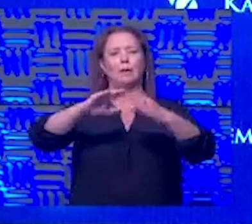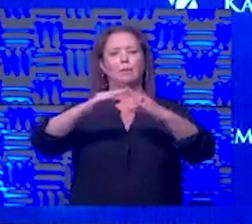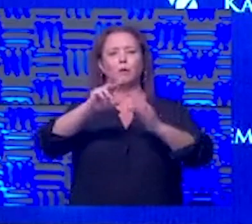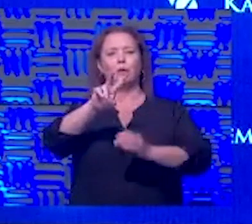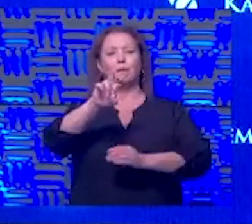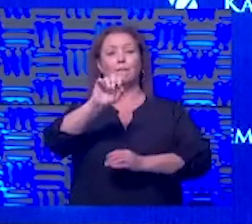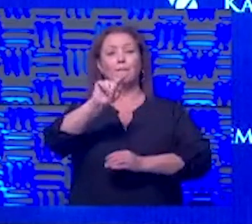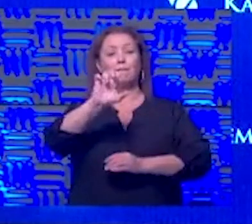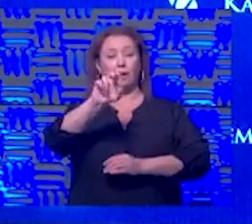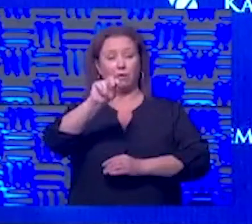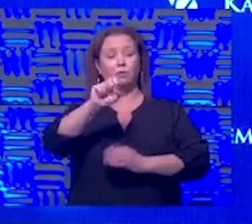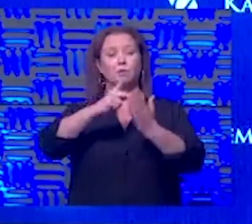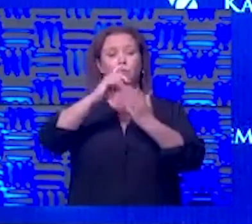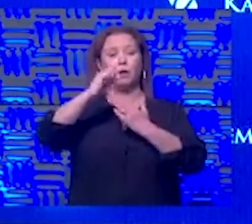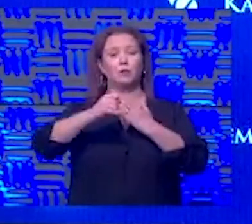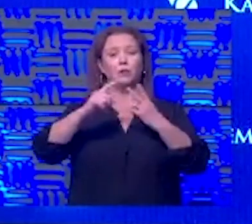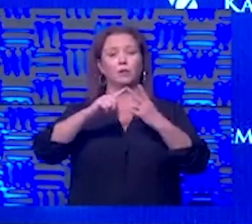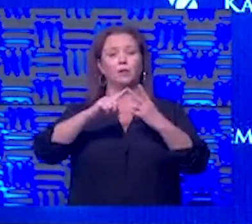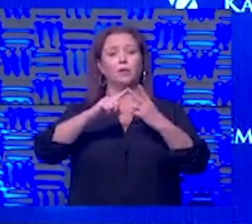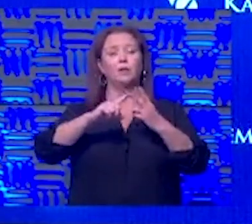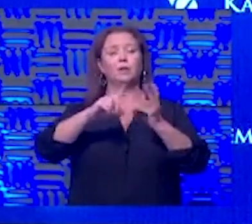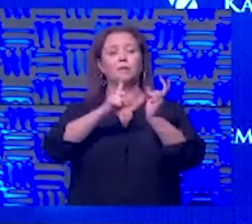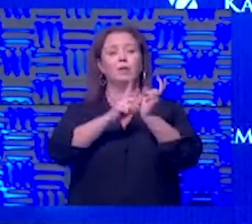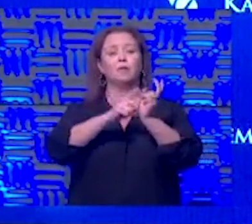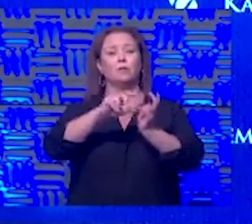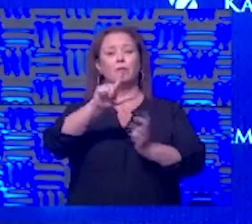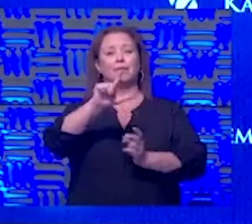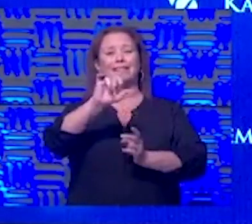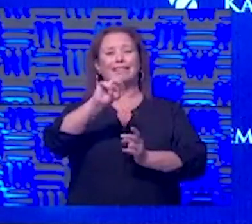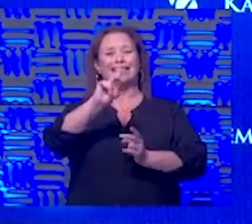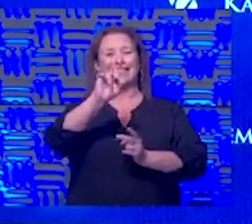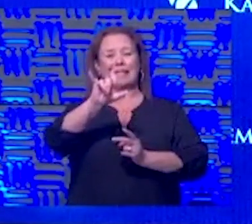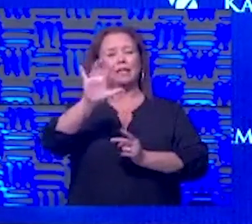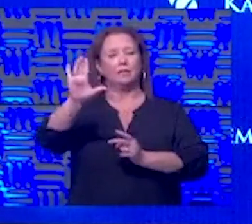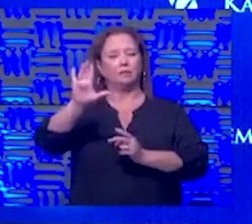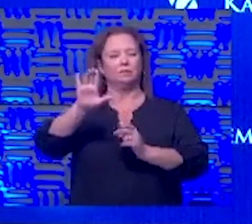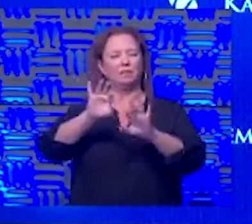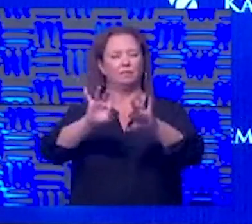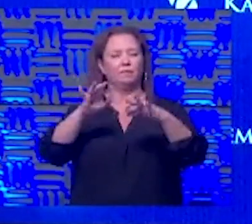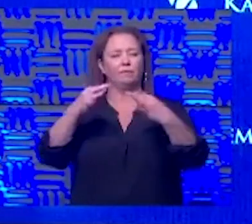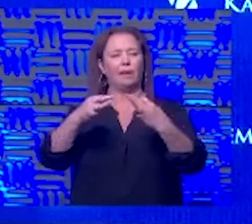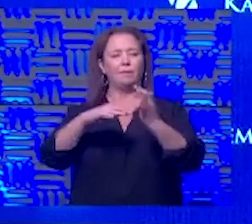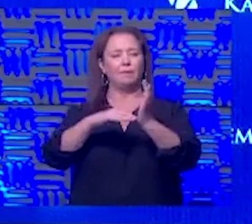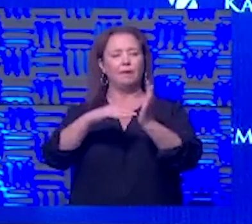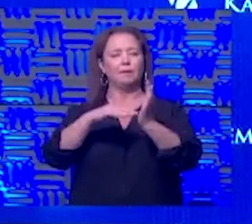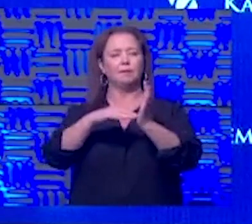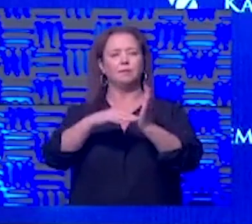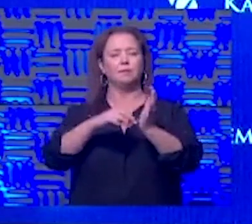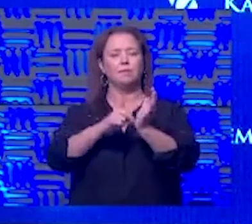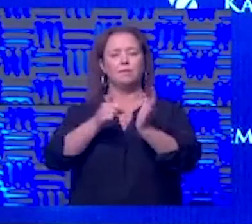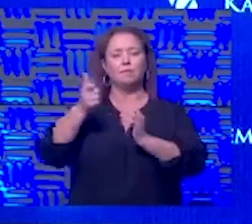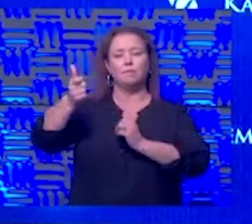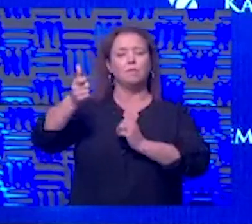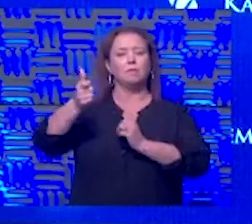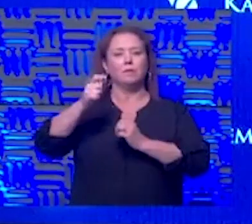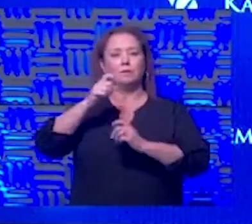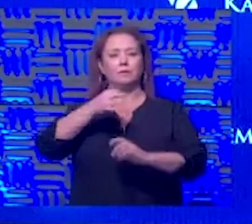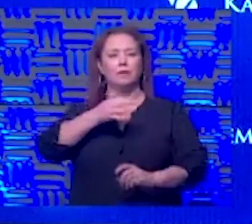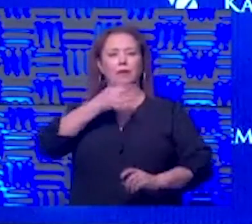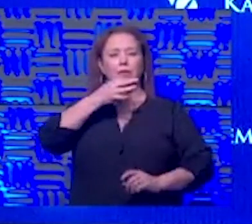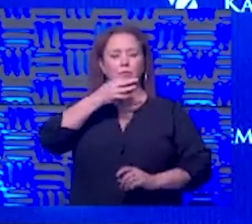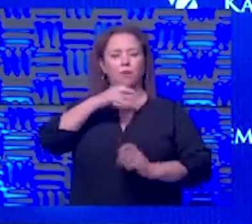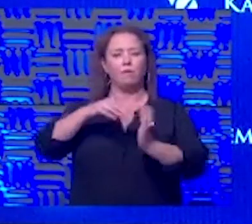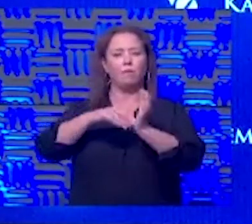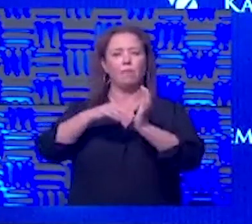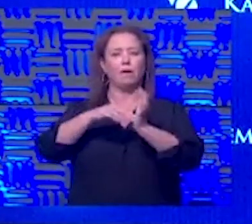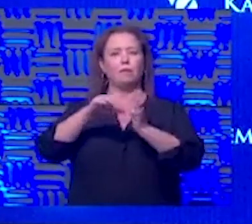Veterans Project, and Dr. Nicole Yadlinski, one of our Department of Family Medicine physicians, who's also an expert on the medical conditions